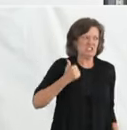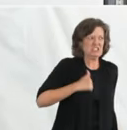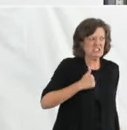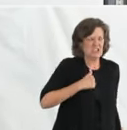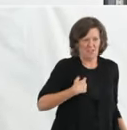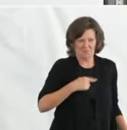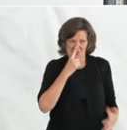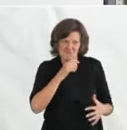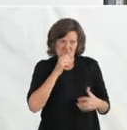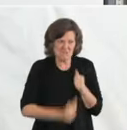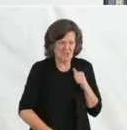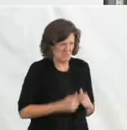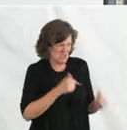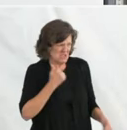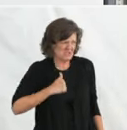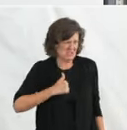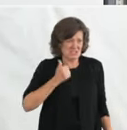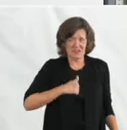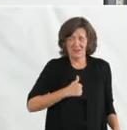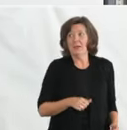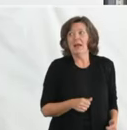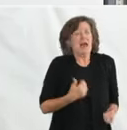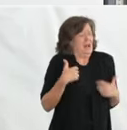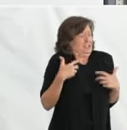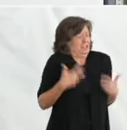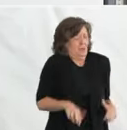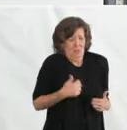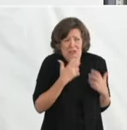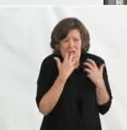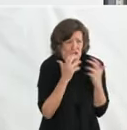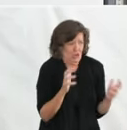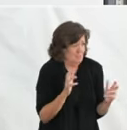mean. I was macho. There's no way I was going to scream. And then